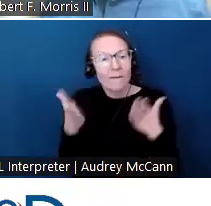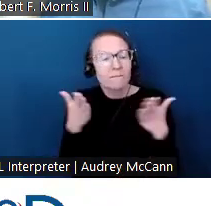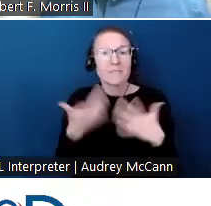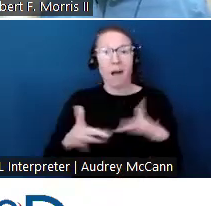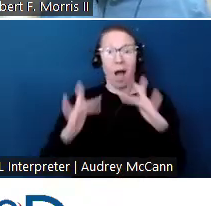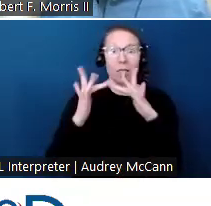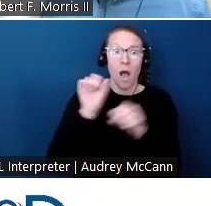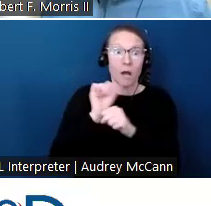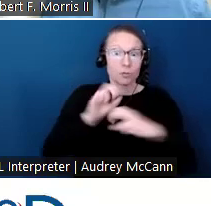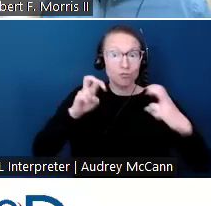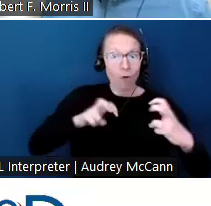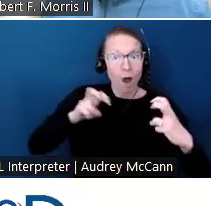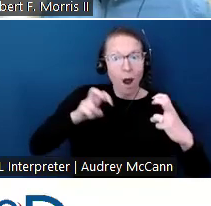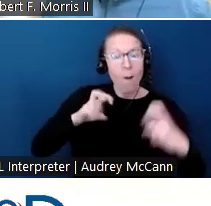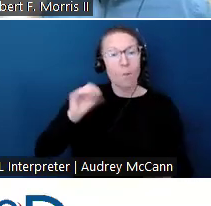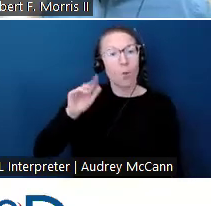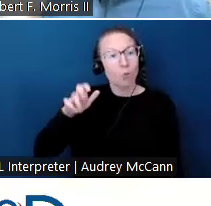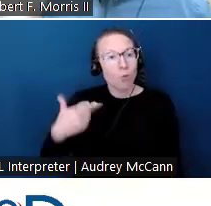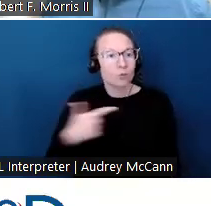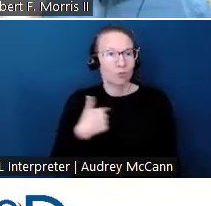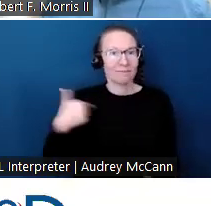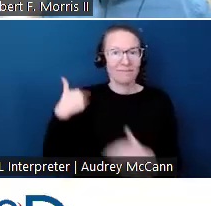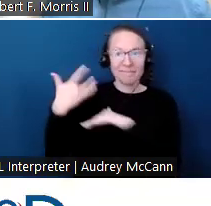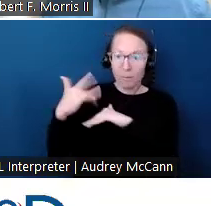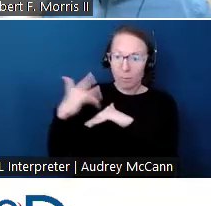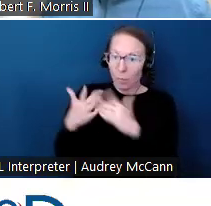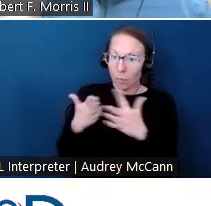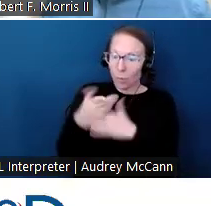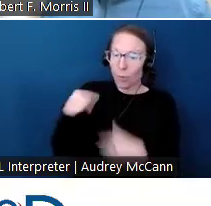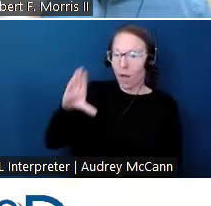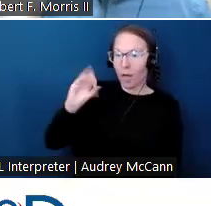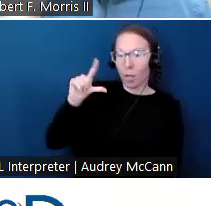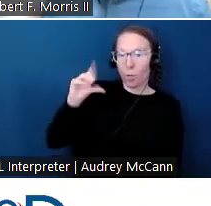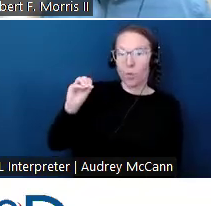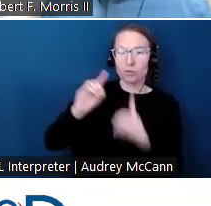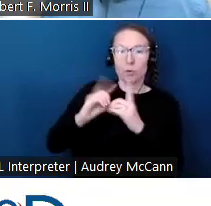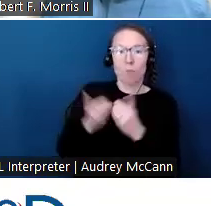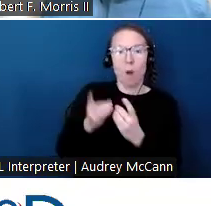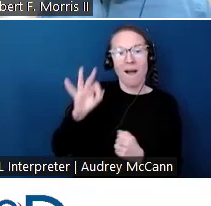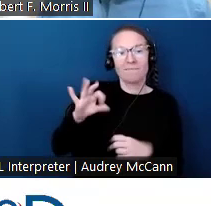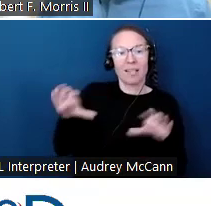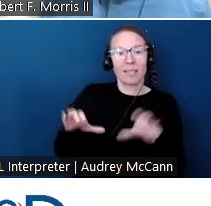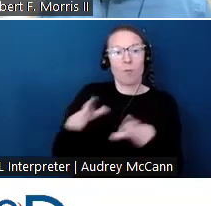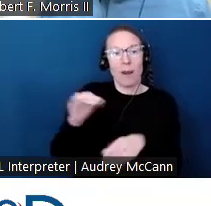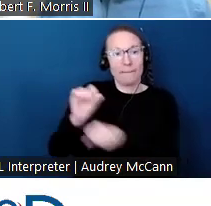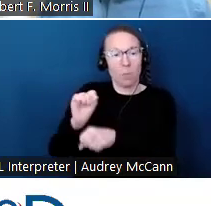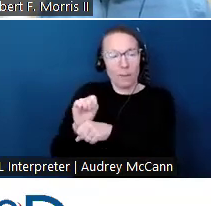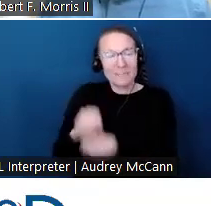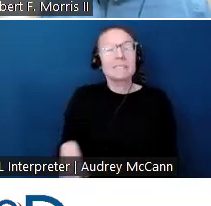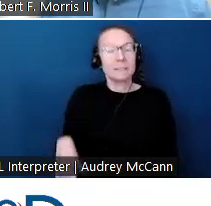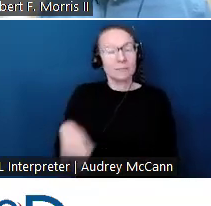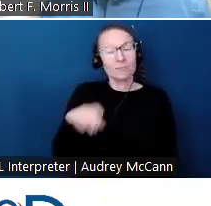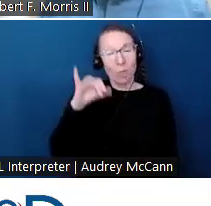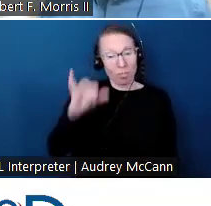job coaching that we can make available through the Colorado Department of Labor and Employment, and those types of things. But